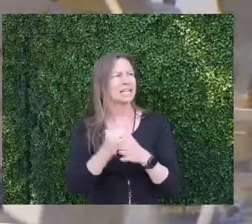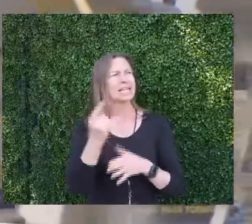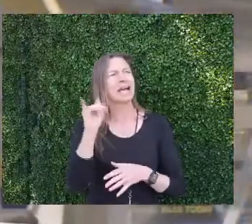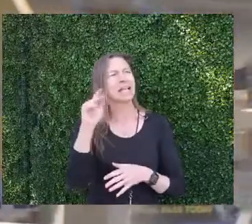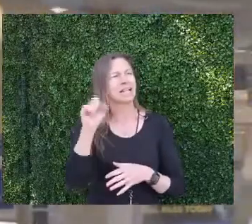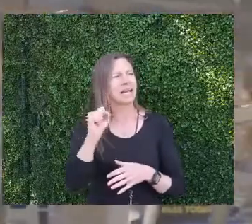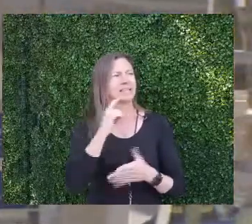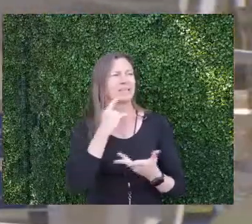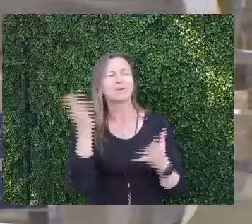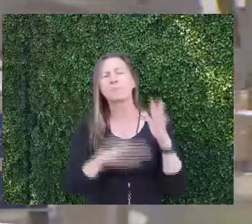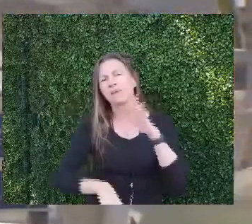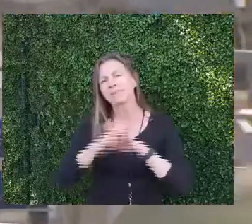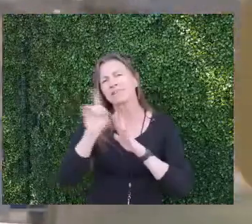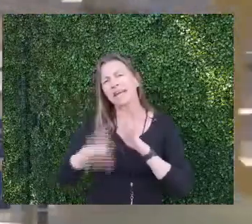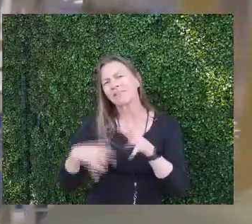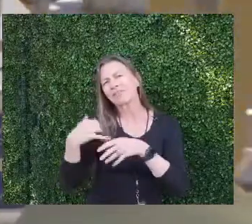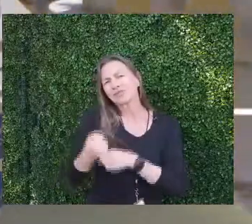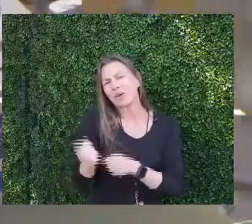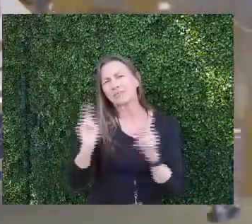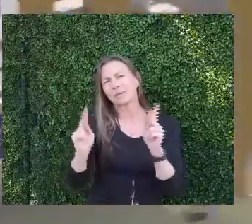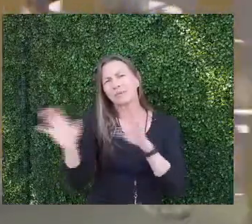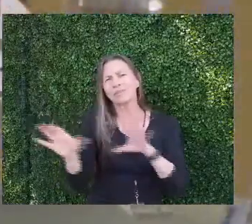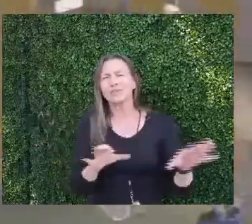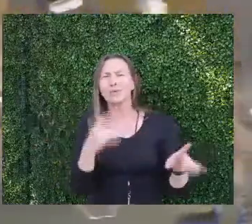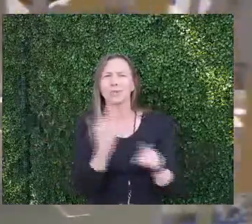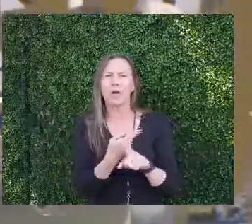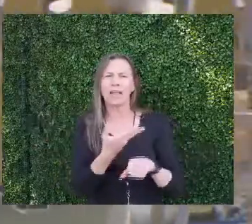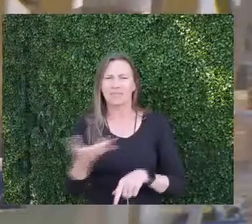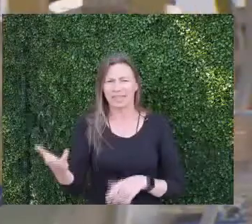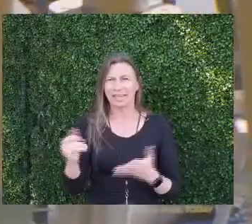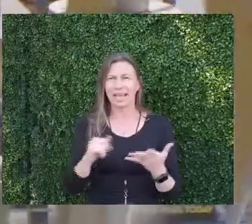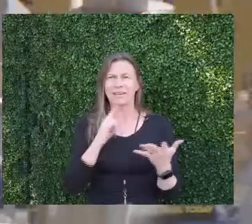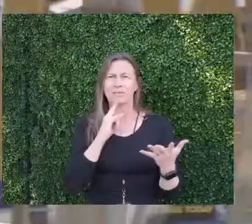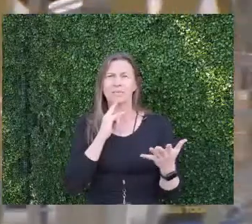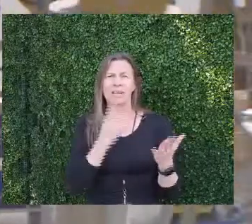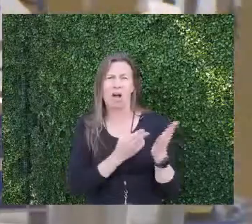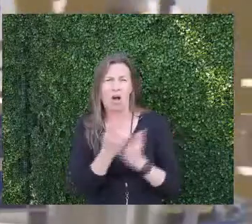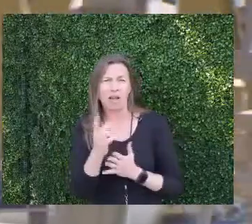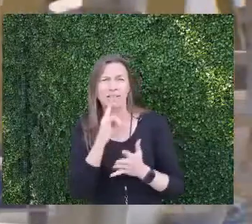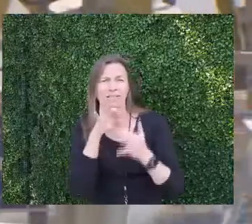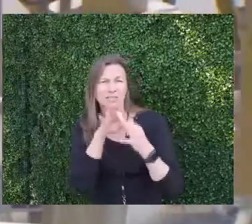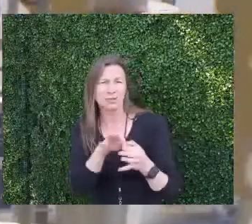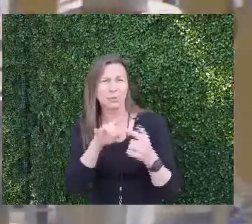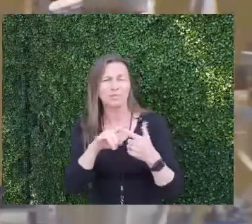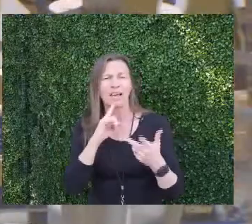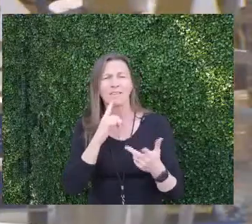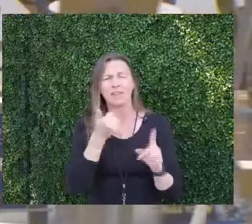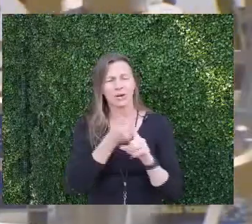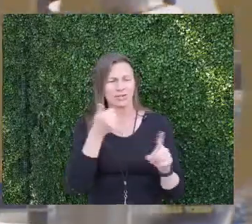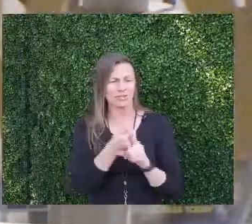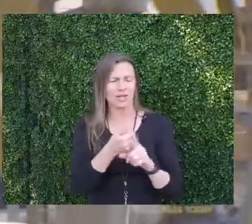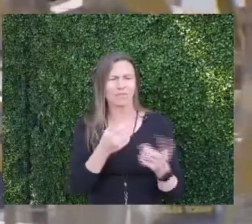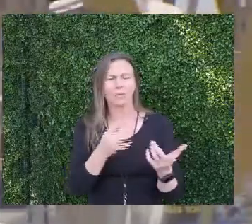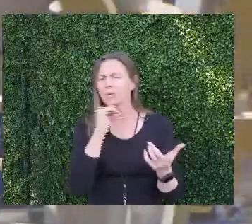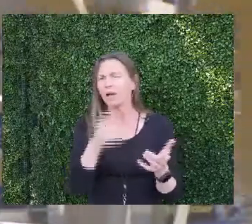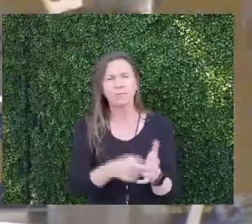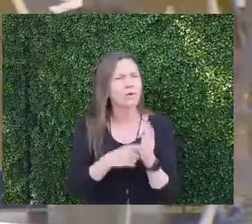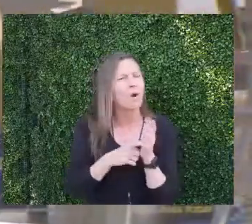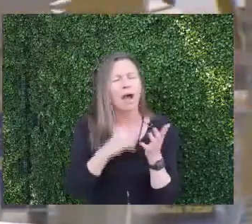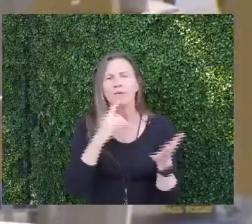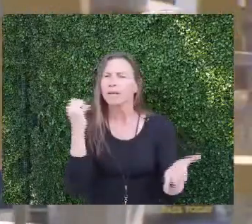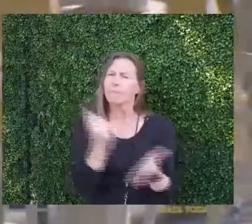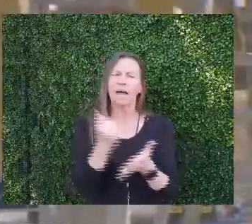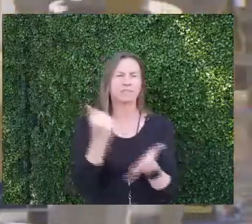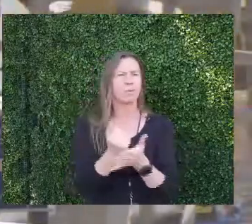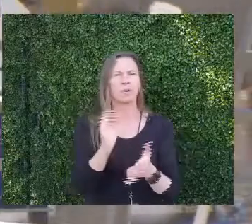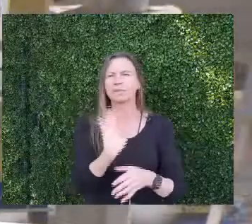people to do the right thing and to be honest in terms of their self-attestation. We're not requiring passports in the state of